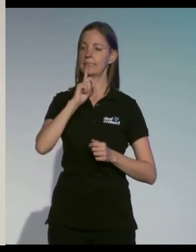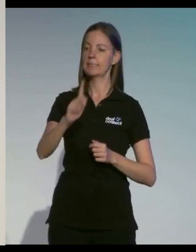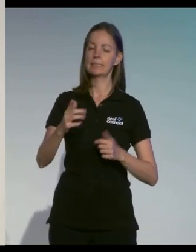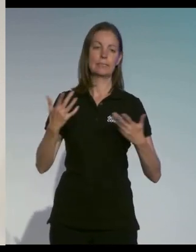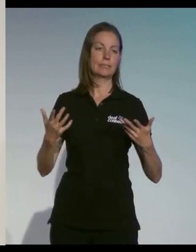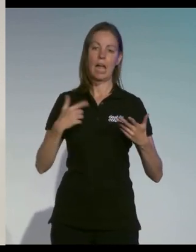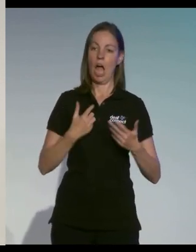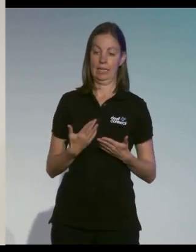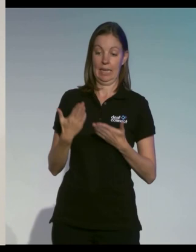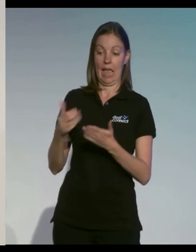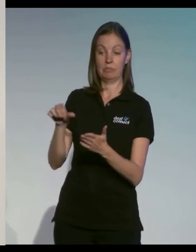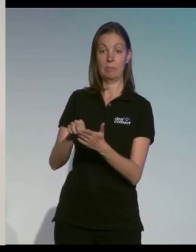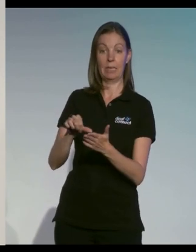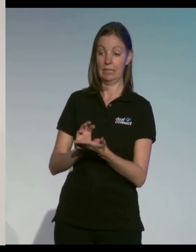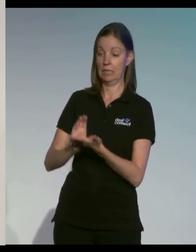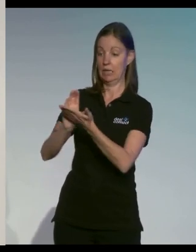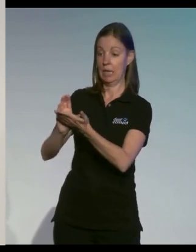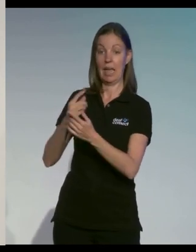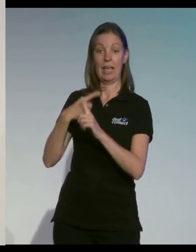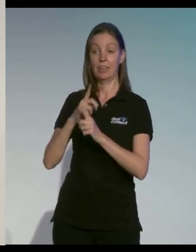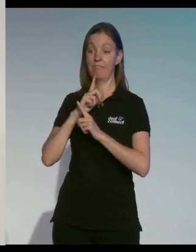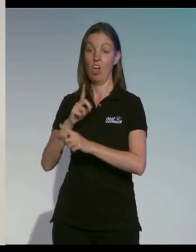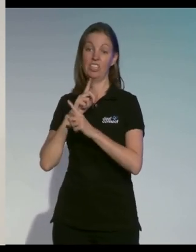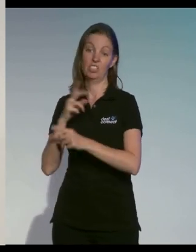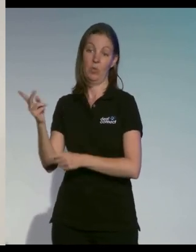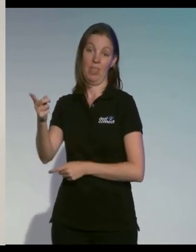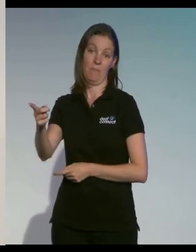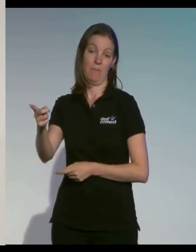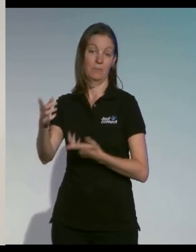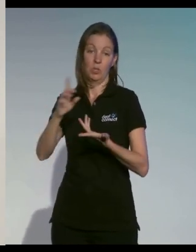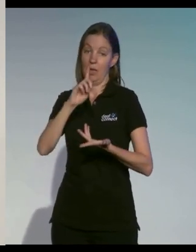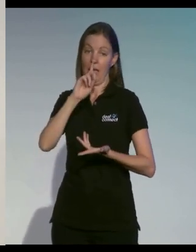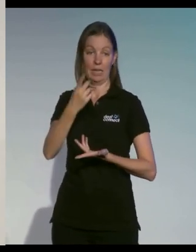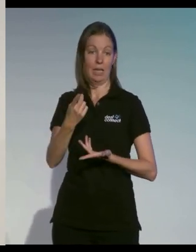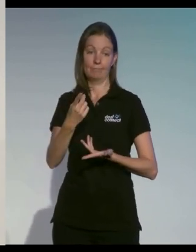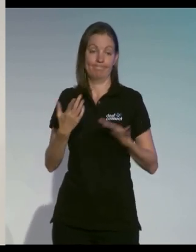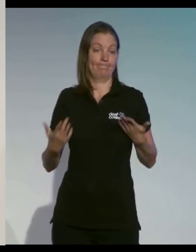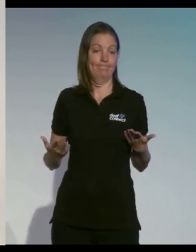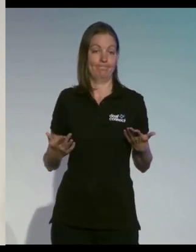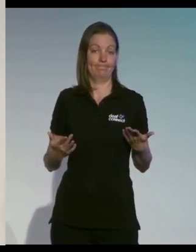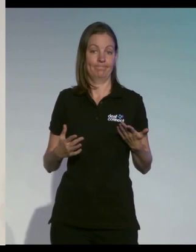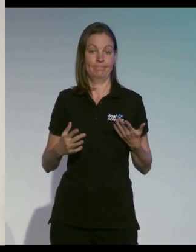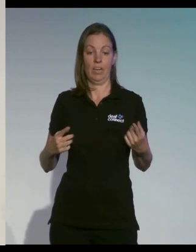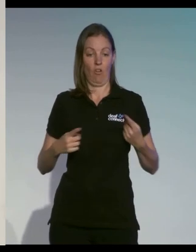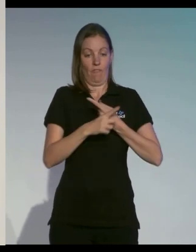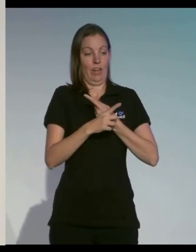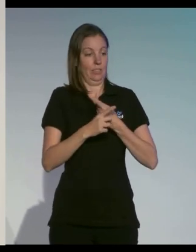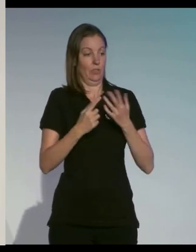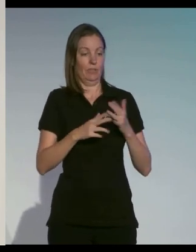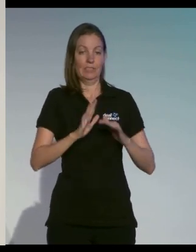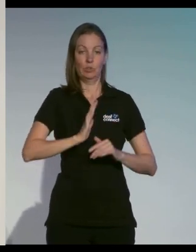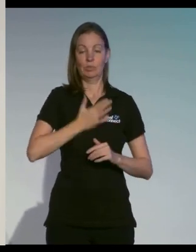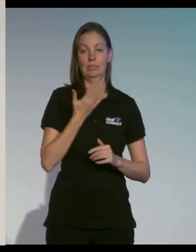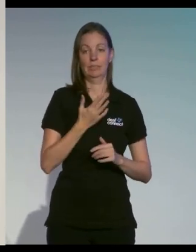afraid I gave some money and I also gave some advice. So it's a deep principle of our jurisprudence that you don't